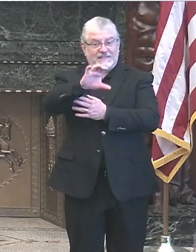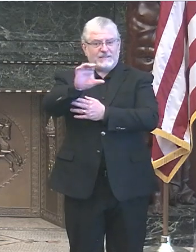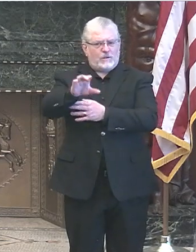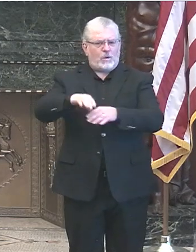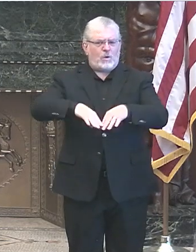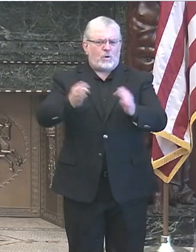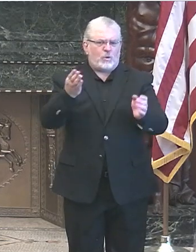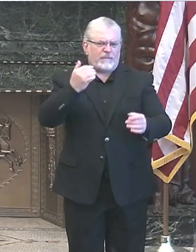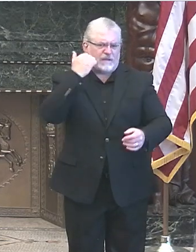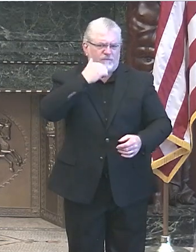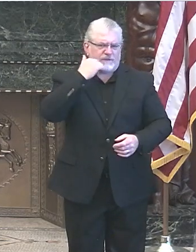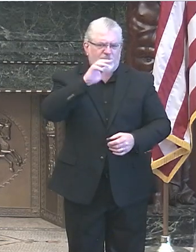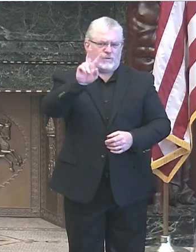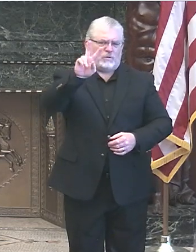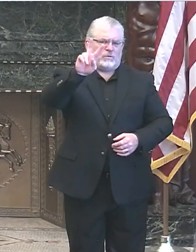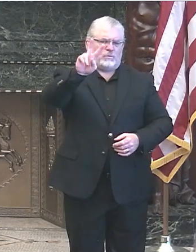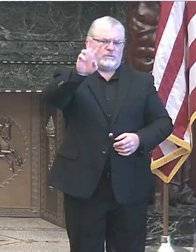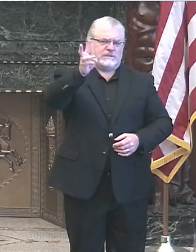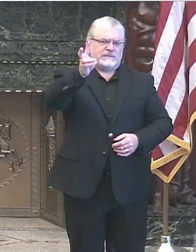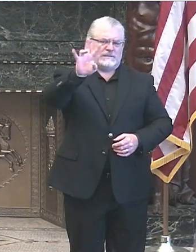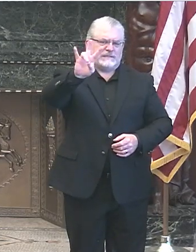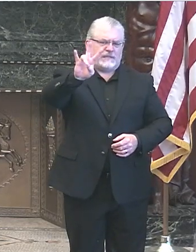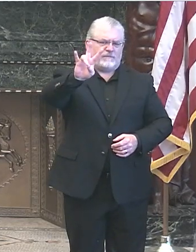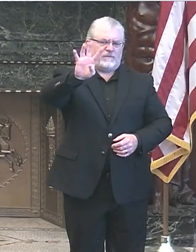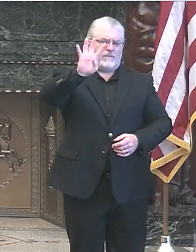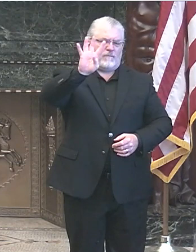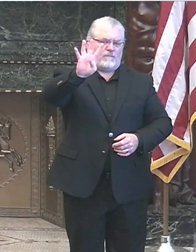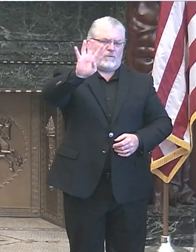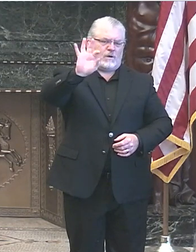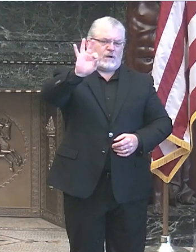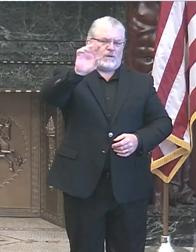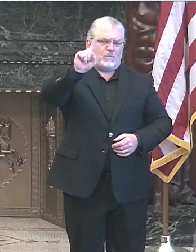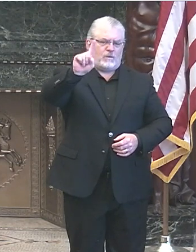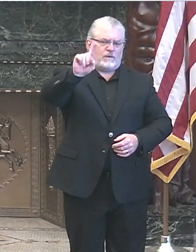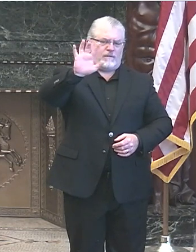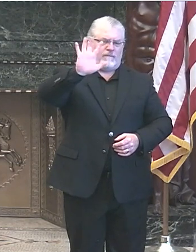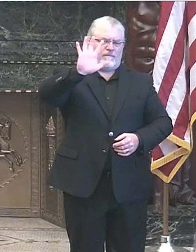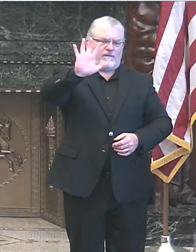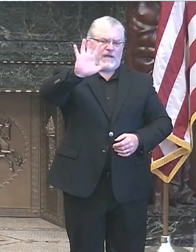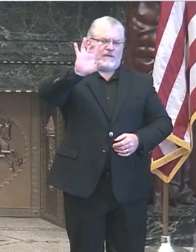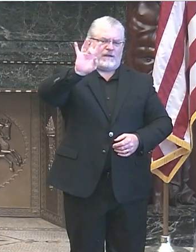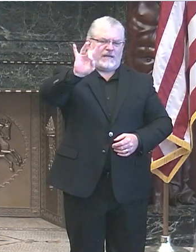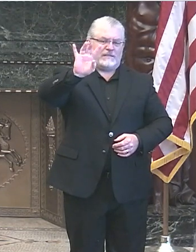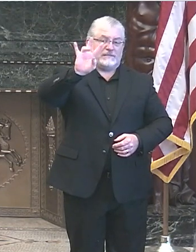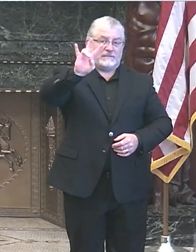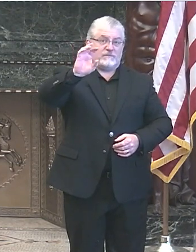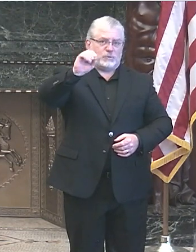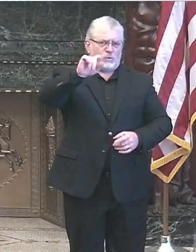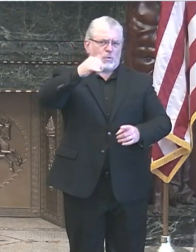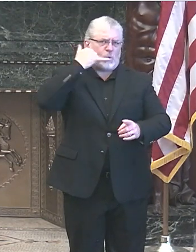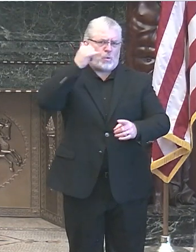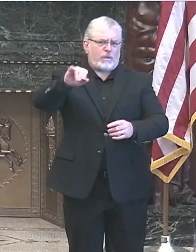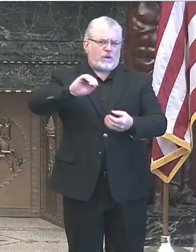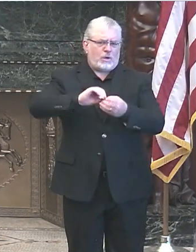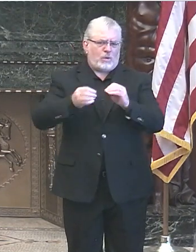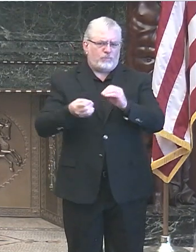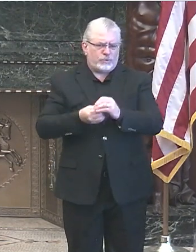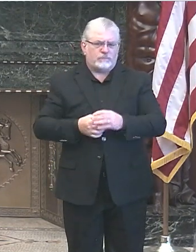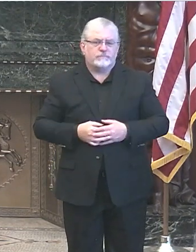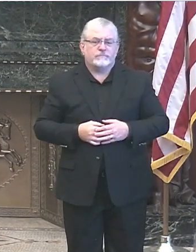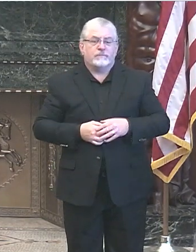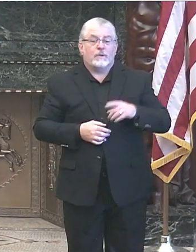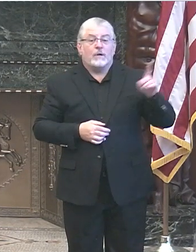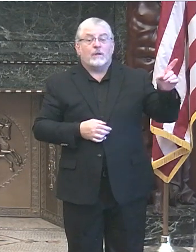267-491-5870. We continue to work with the city's hospitals and to track how they're doing. They are seeing a steady increase in cases of this